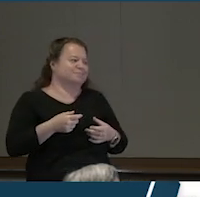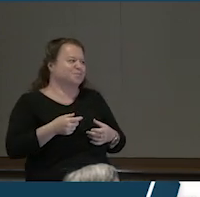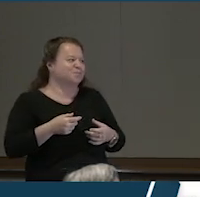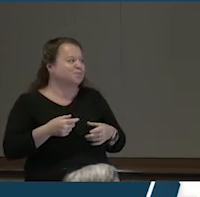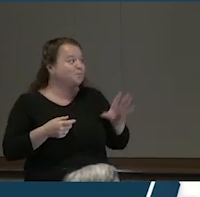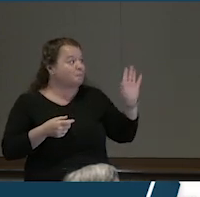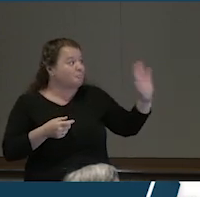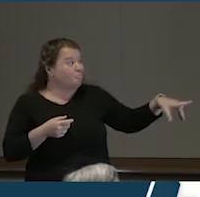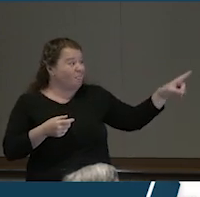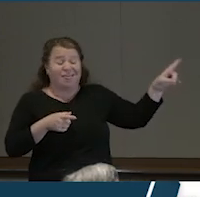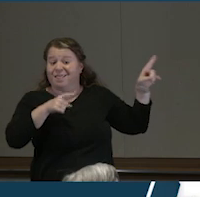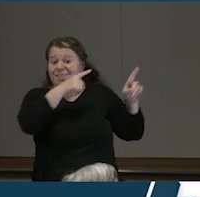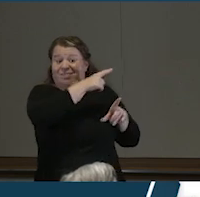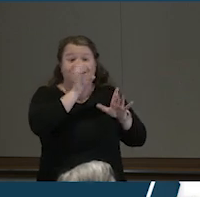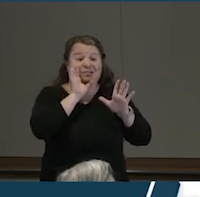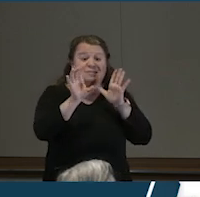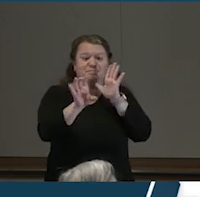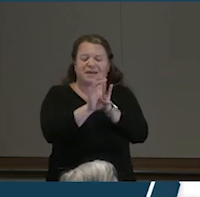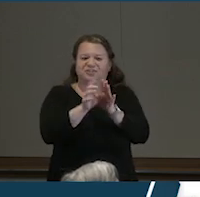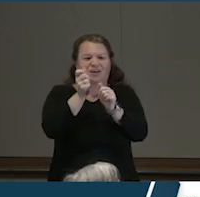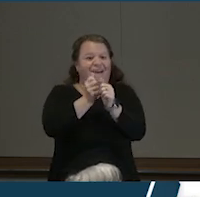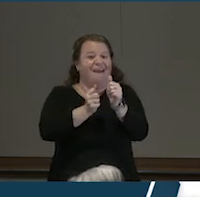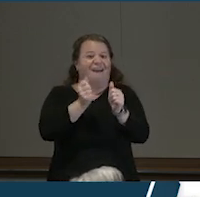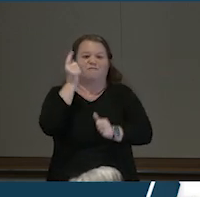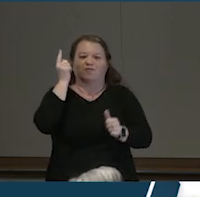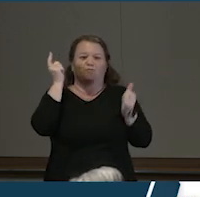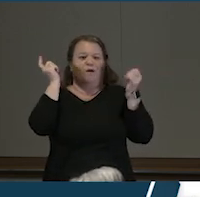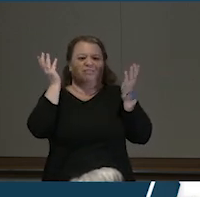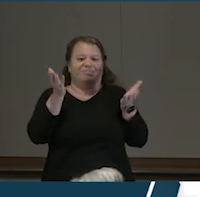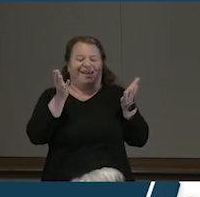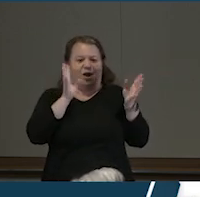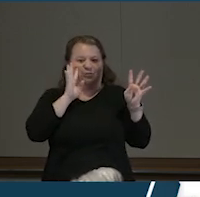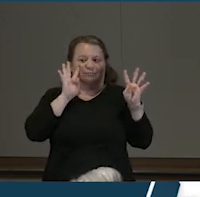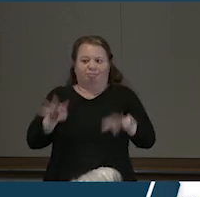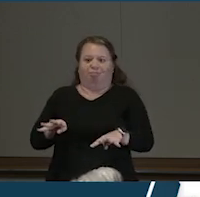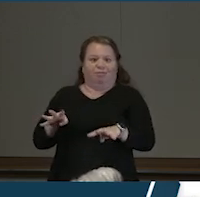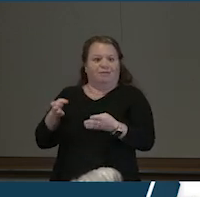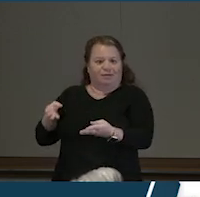to notice about this picture is everyone up there is looking at her.